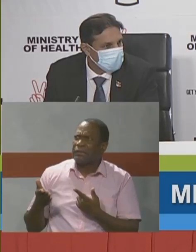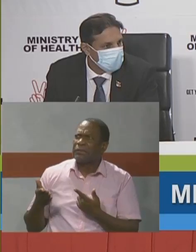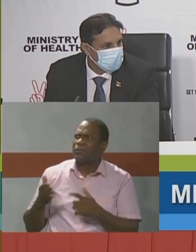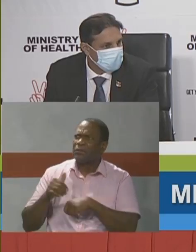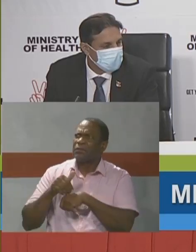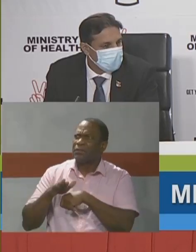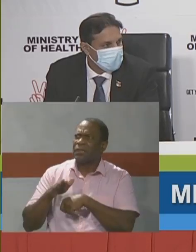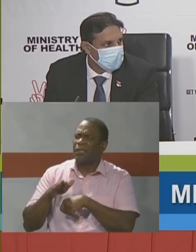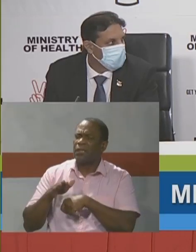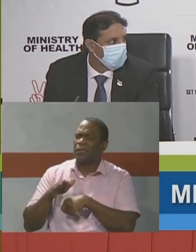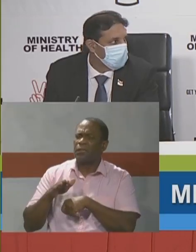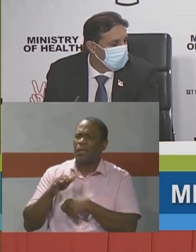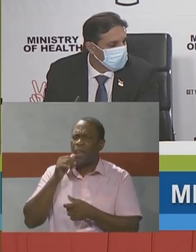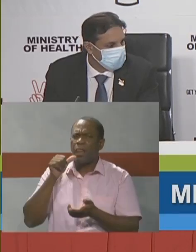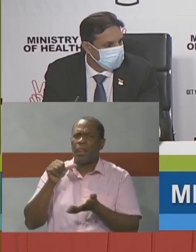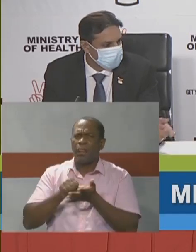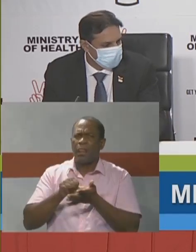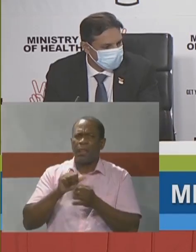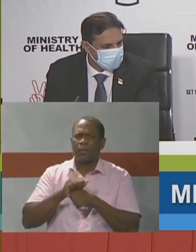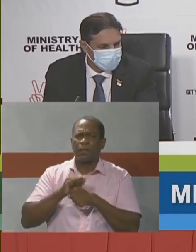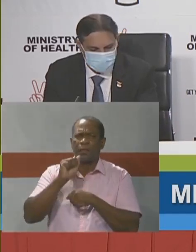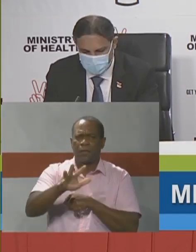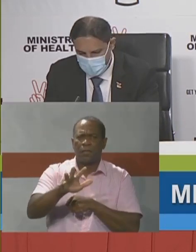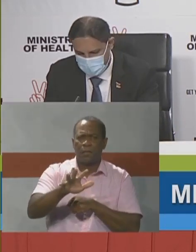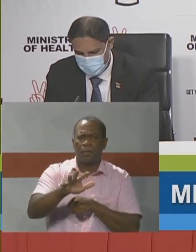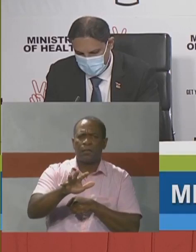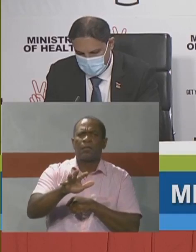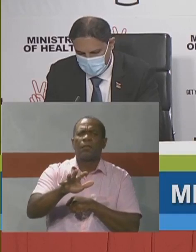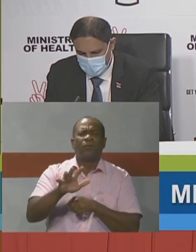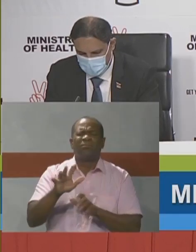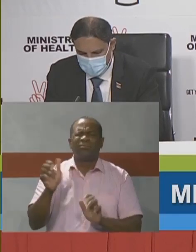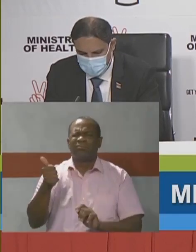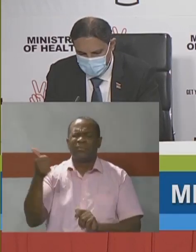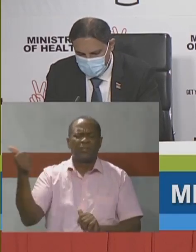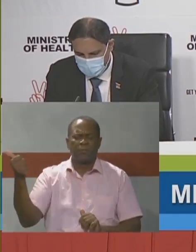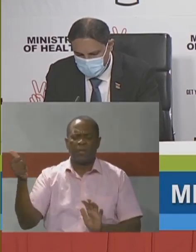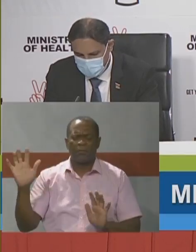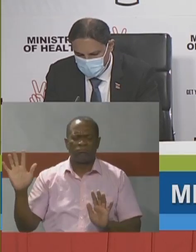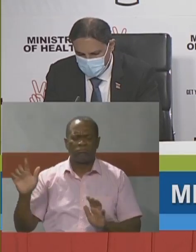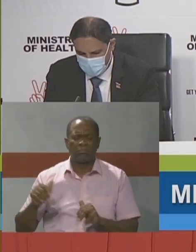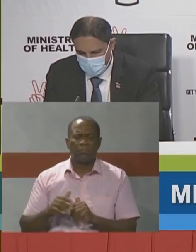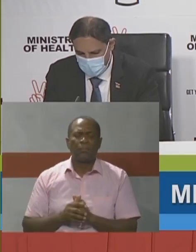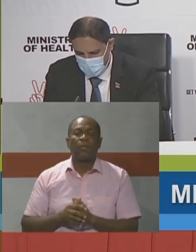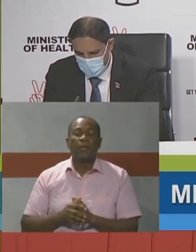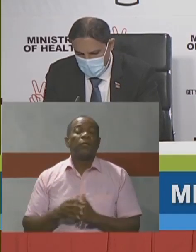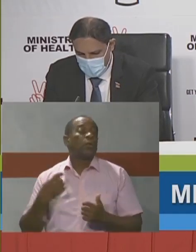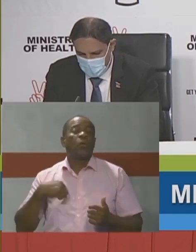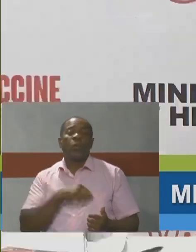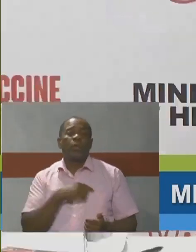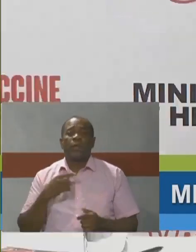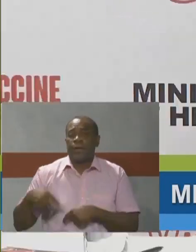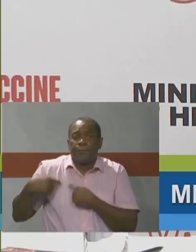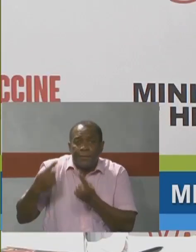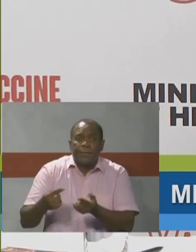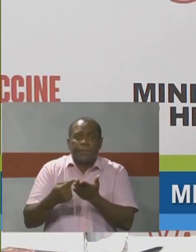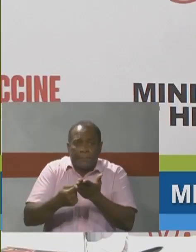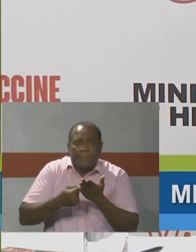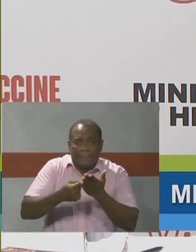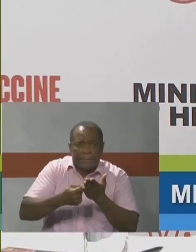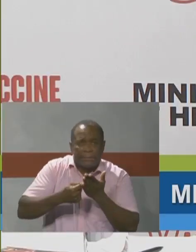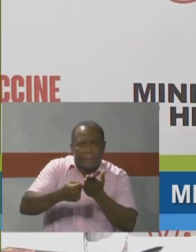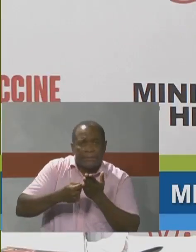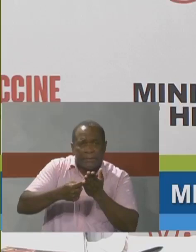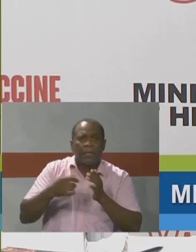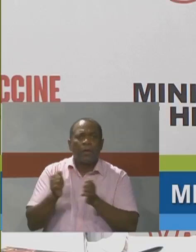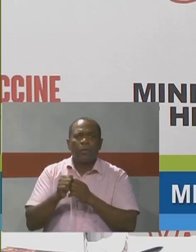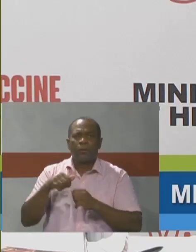to the... No, that was something else. Yeah. So we are always in talks. We had talks with Pfizer up to 2